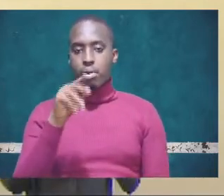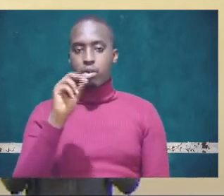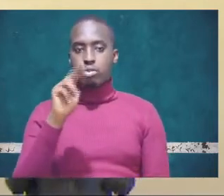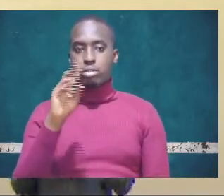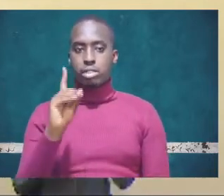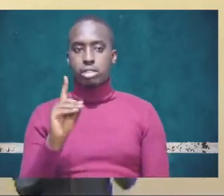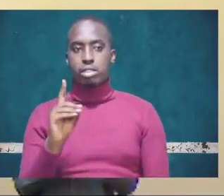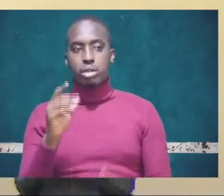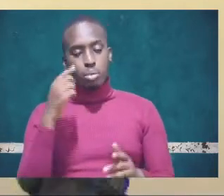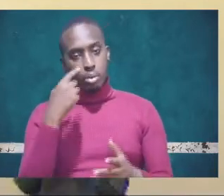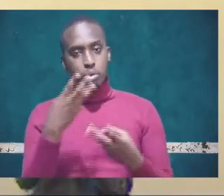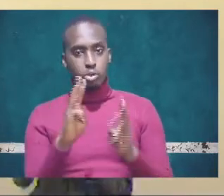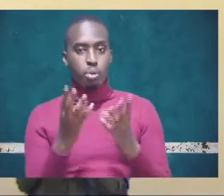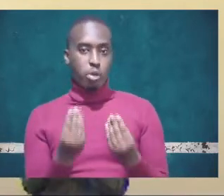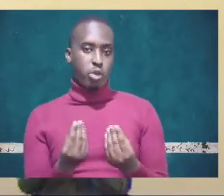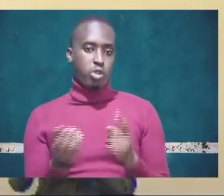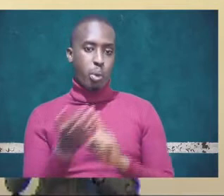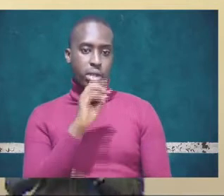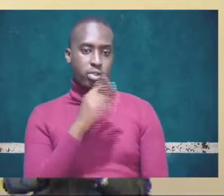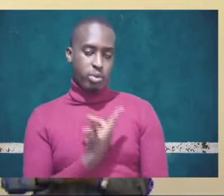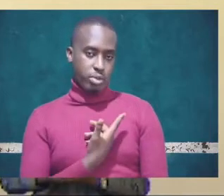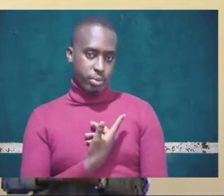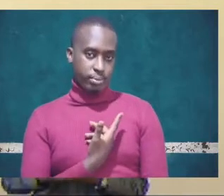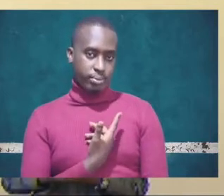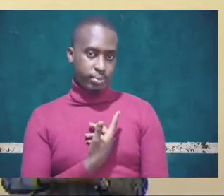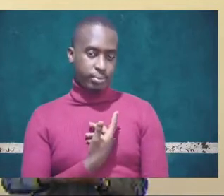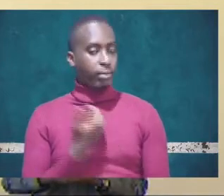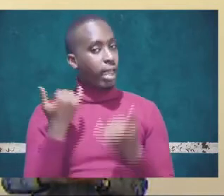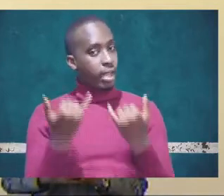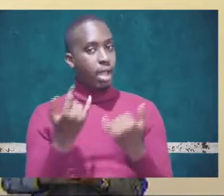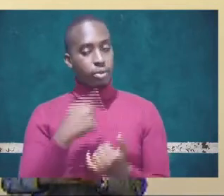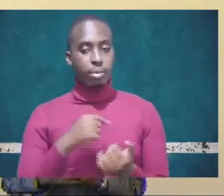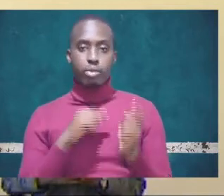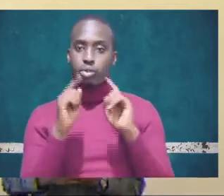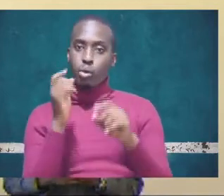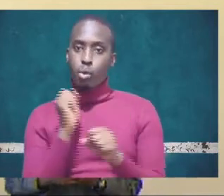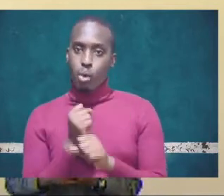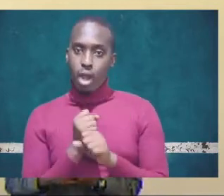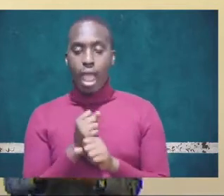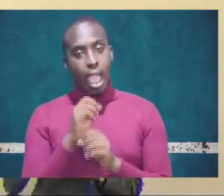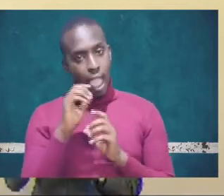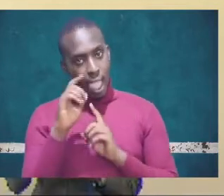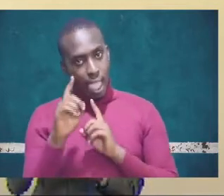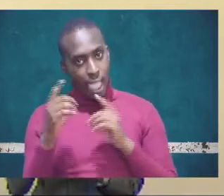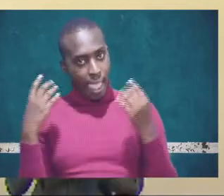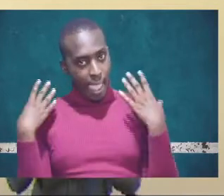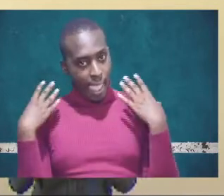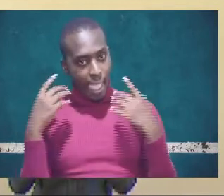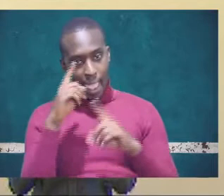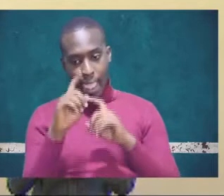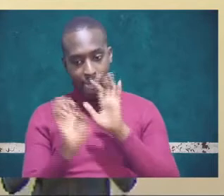easy for you to get the answer, okay? Now, we are now going to do examples